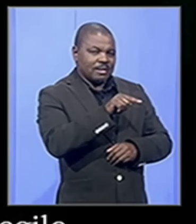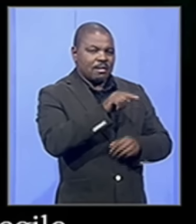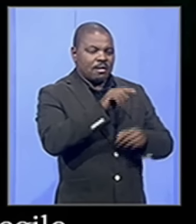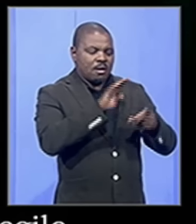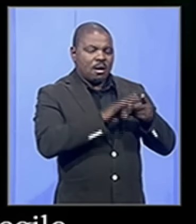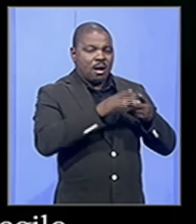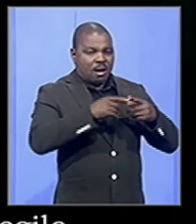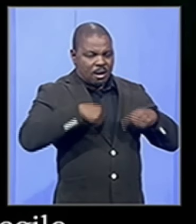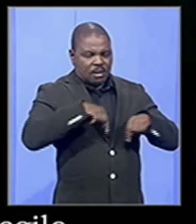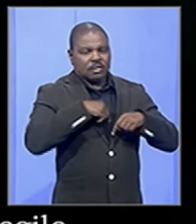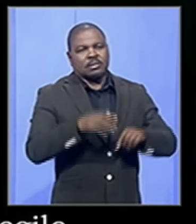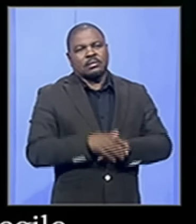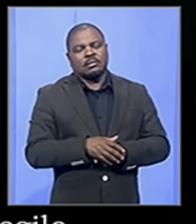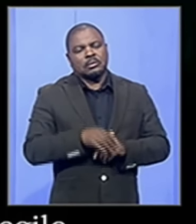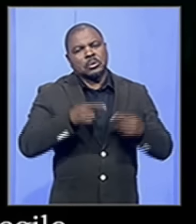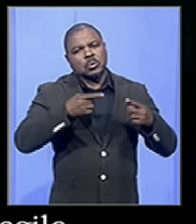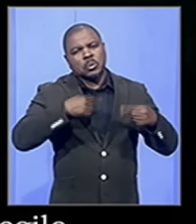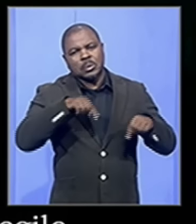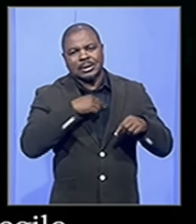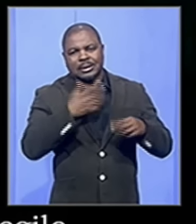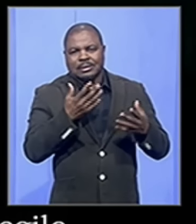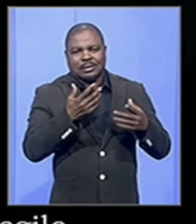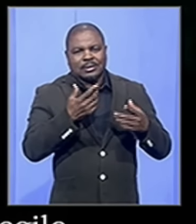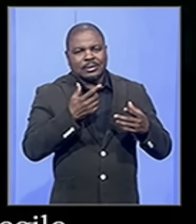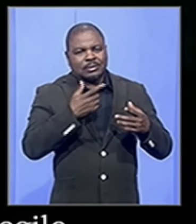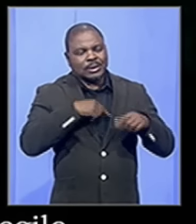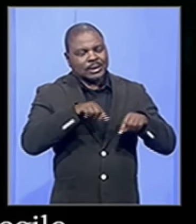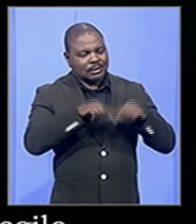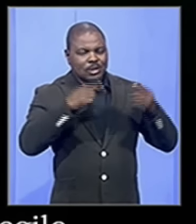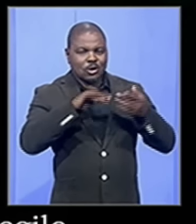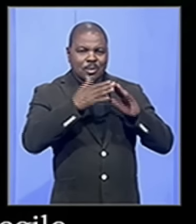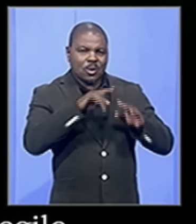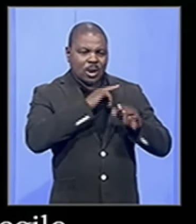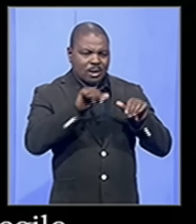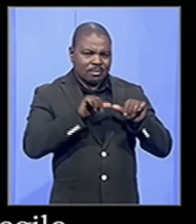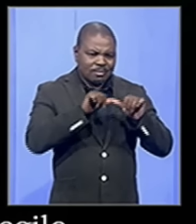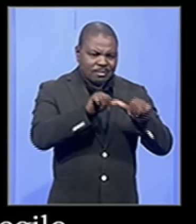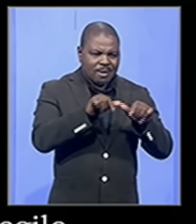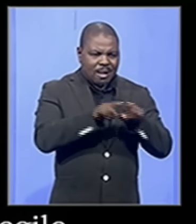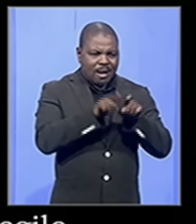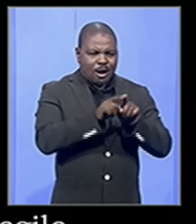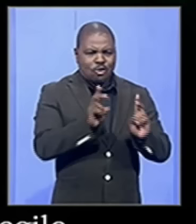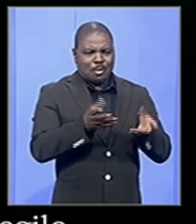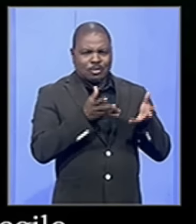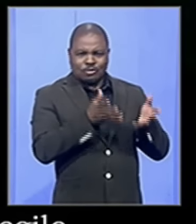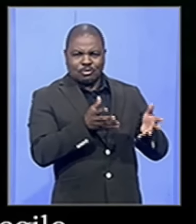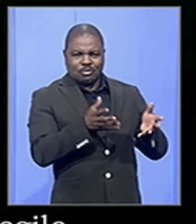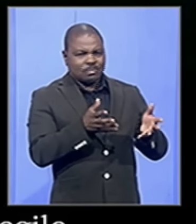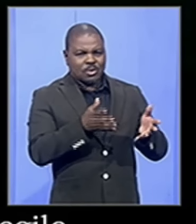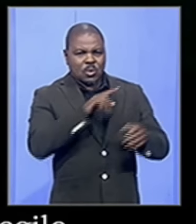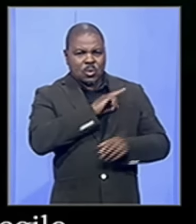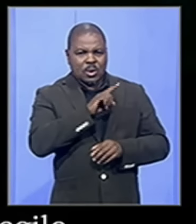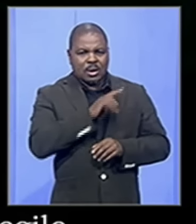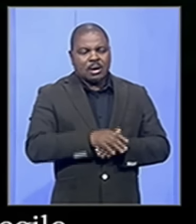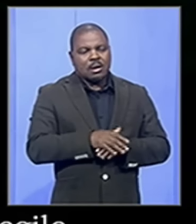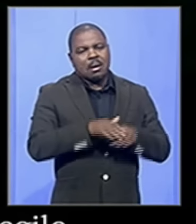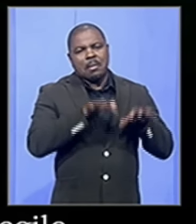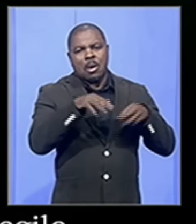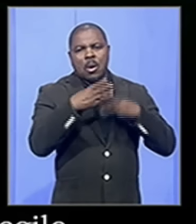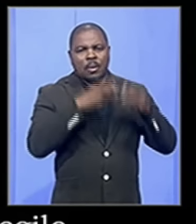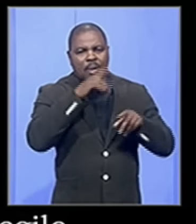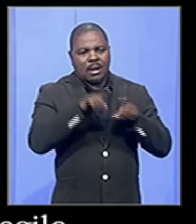us, we have to do something differently as a society. We can't continue to normalize a scenario where 4 out of 10 South Africans and nearly